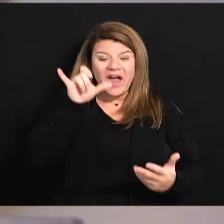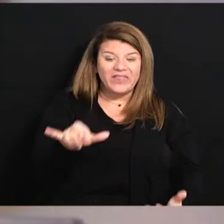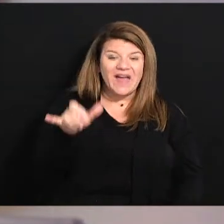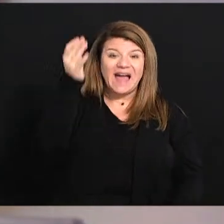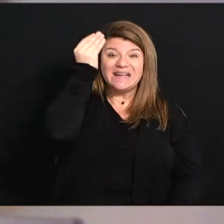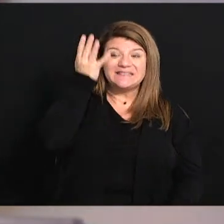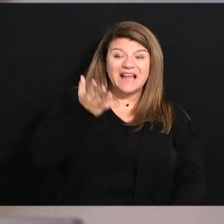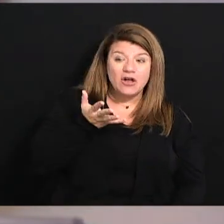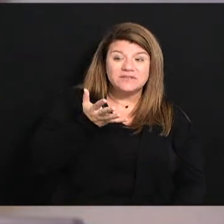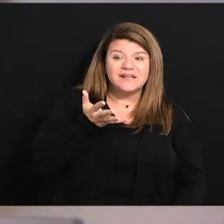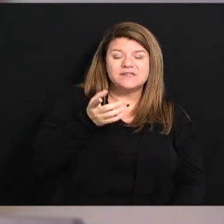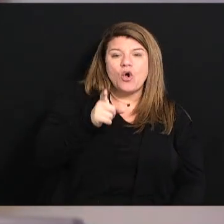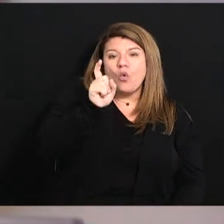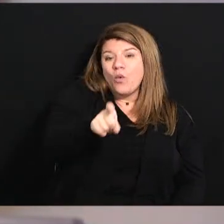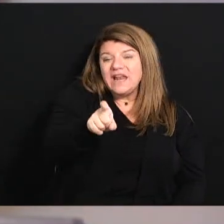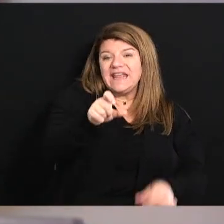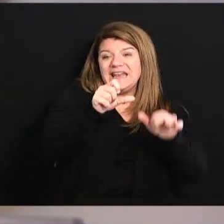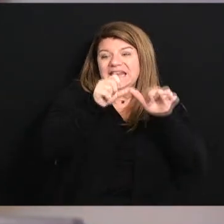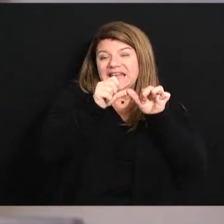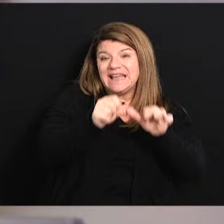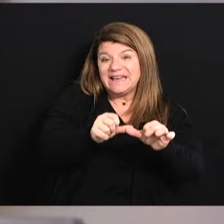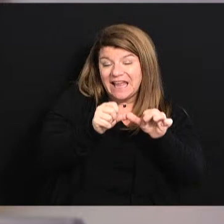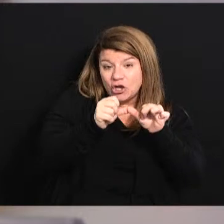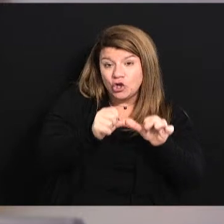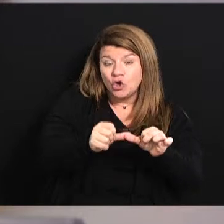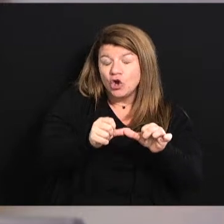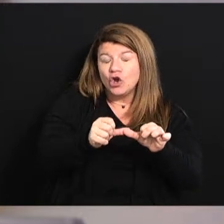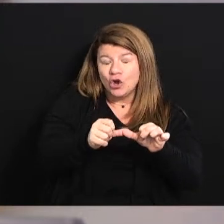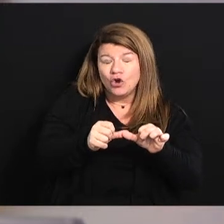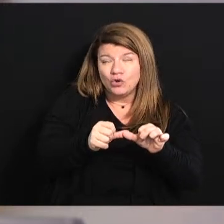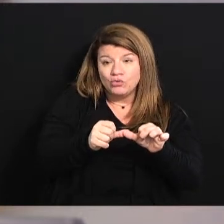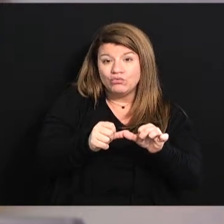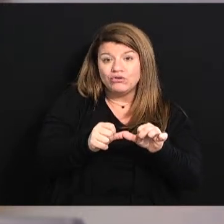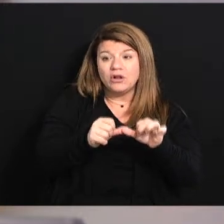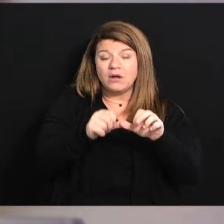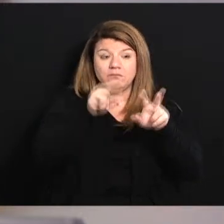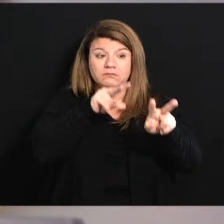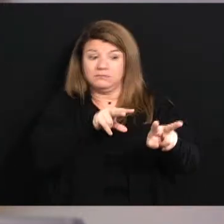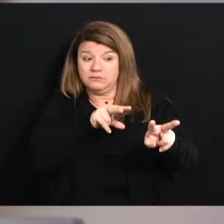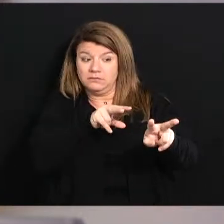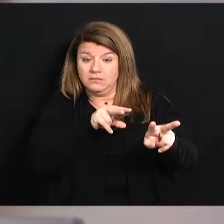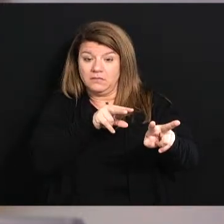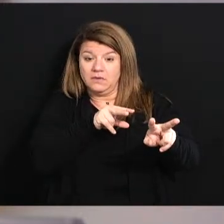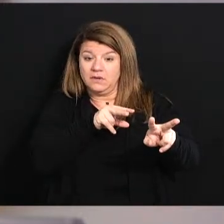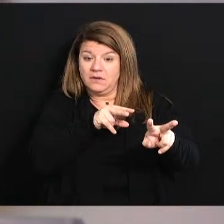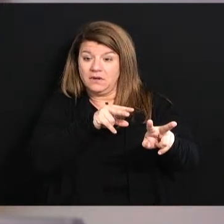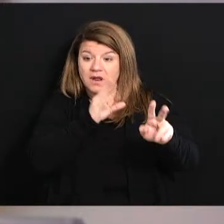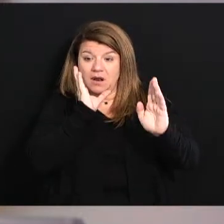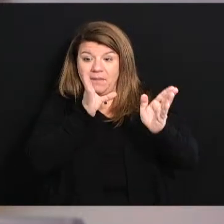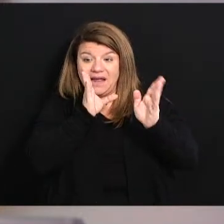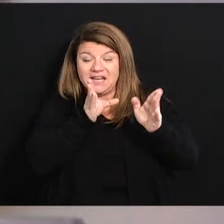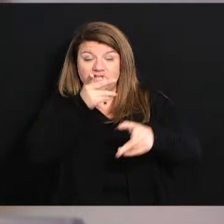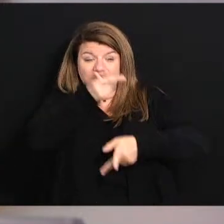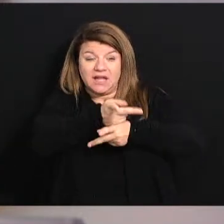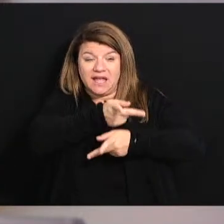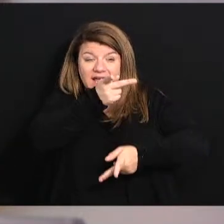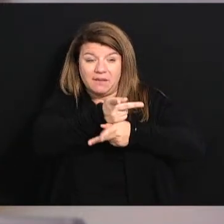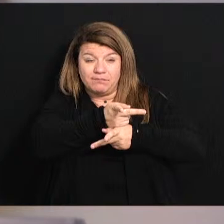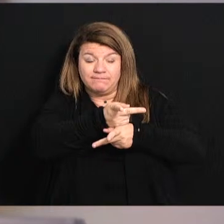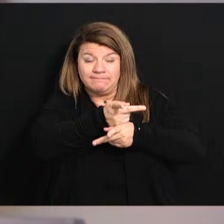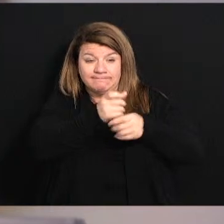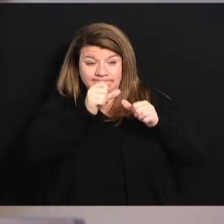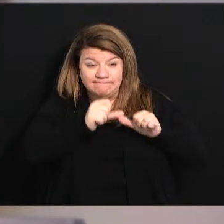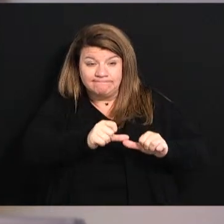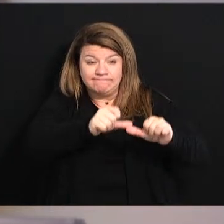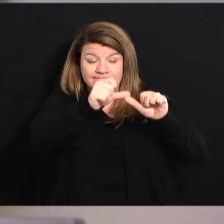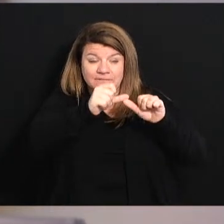need to continue to be very vigilant and keep our eye on our mission that the governor has